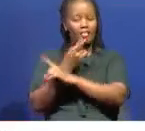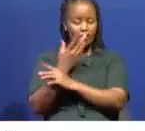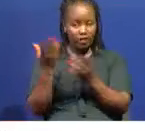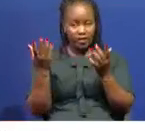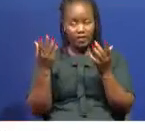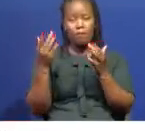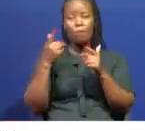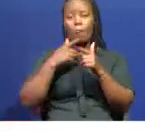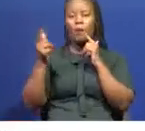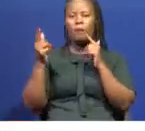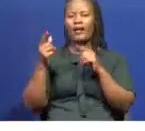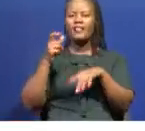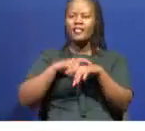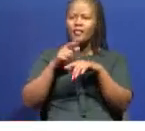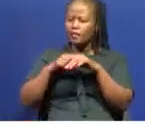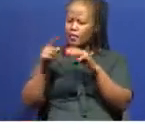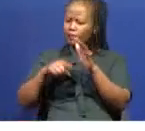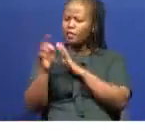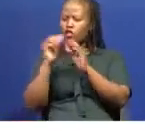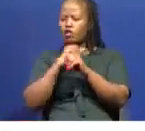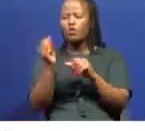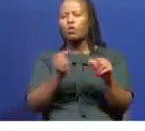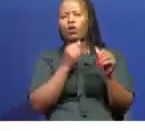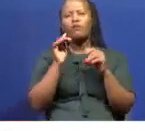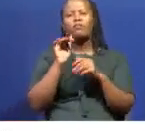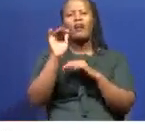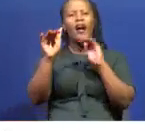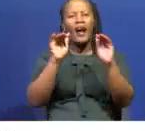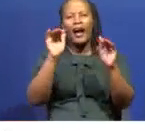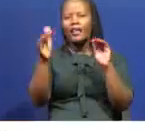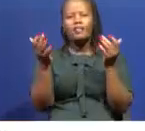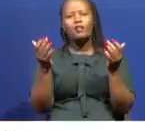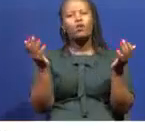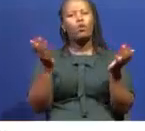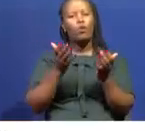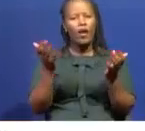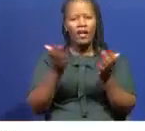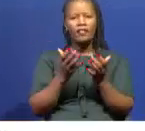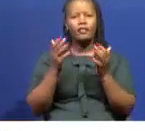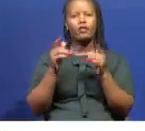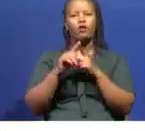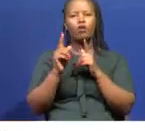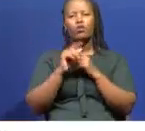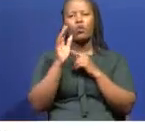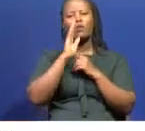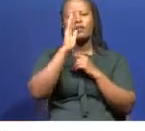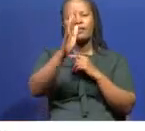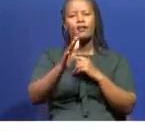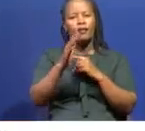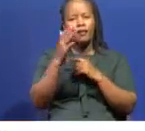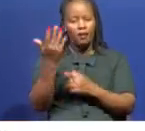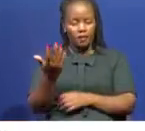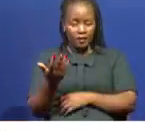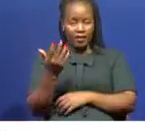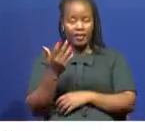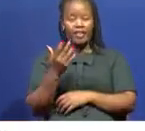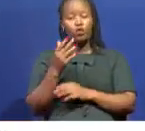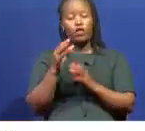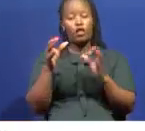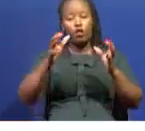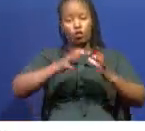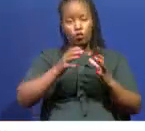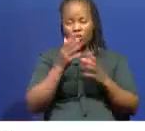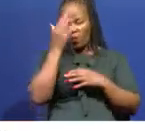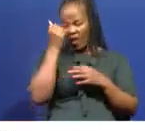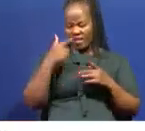the golf clubs, he'll just ask, where is the next tee box and what's the course record, and he'll go straight to the tee box because they